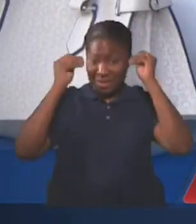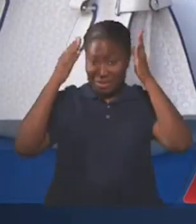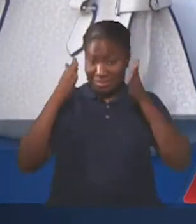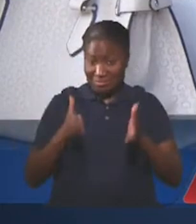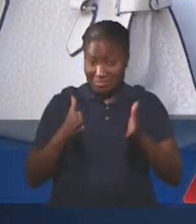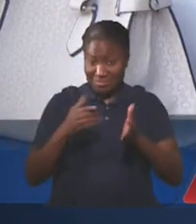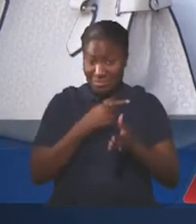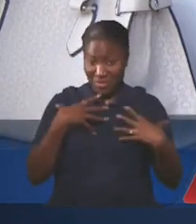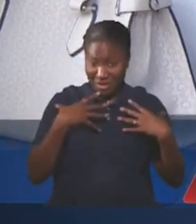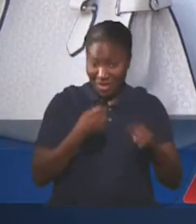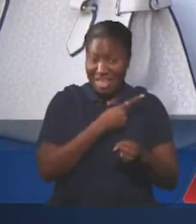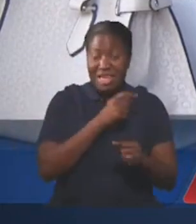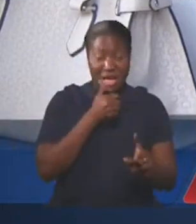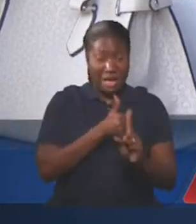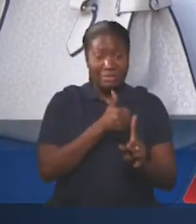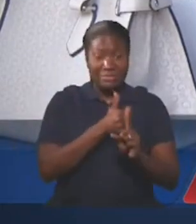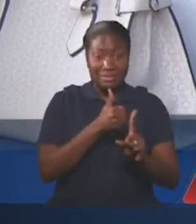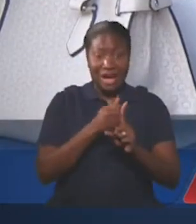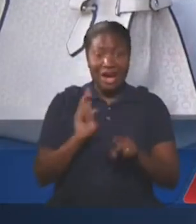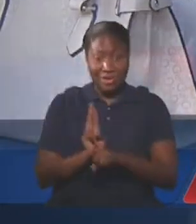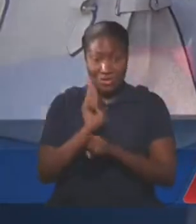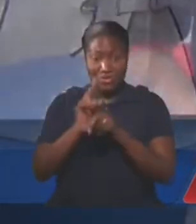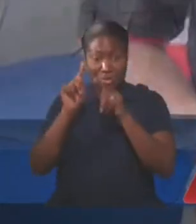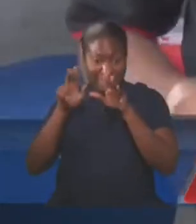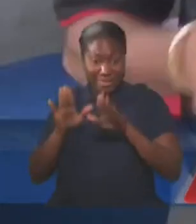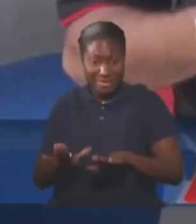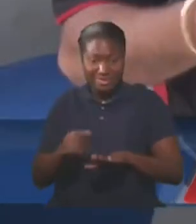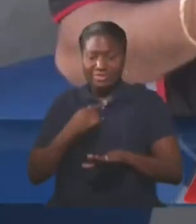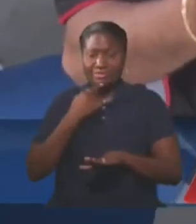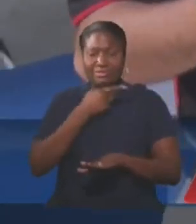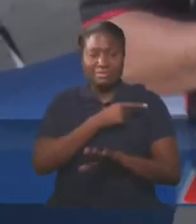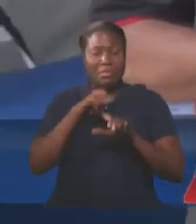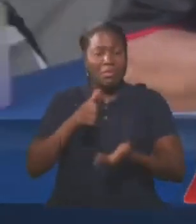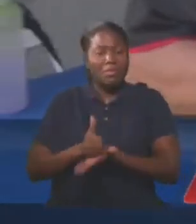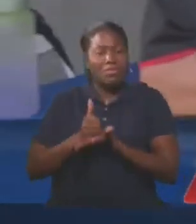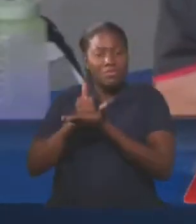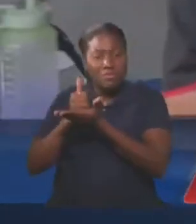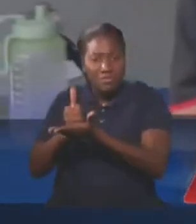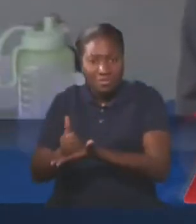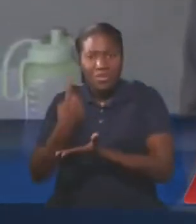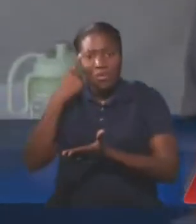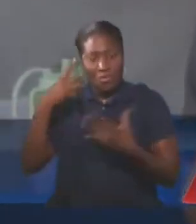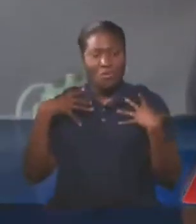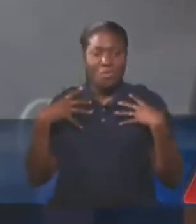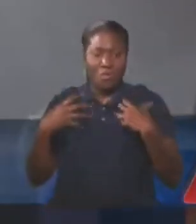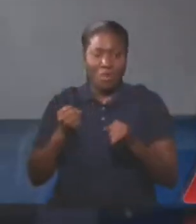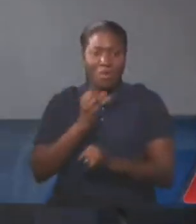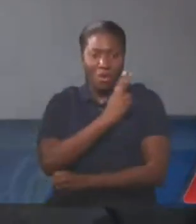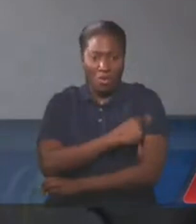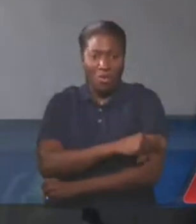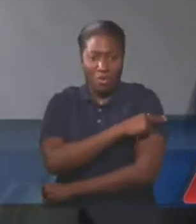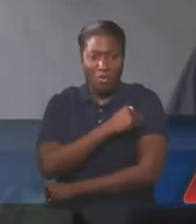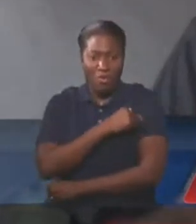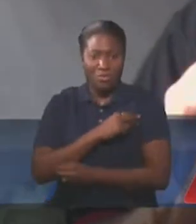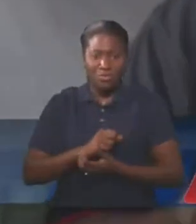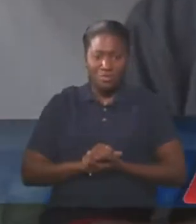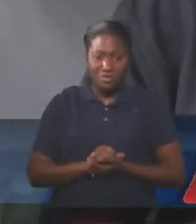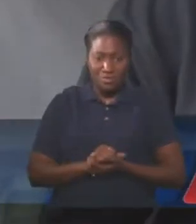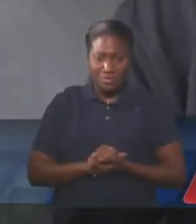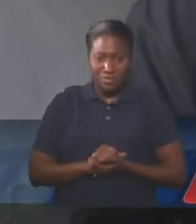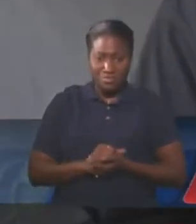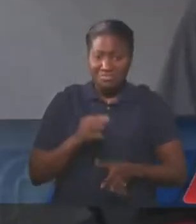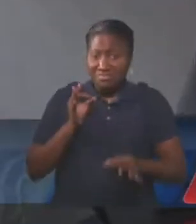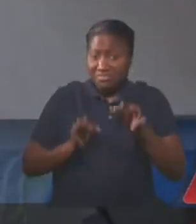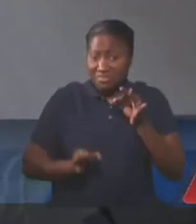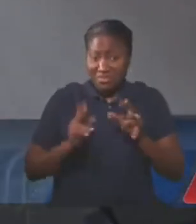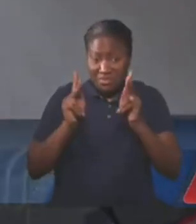Minister Dia Singh, who did the test himself, explained that it is a valuable tool to have in the health sector. And if a